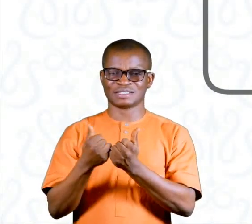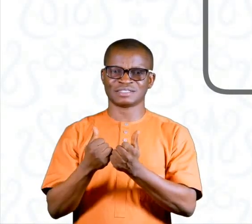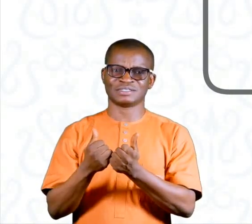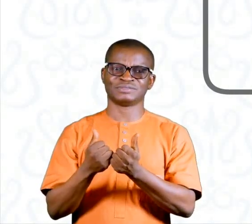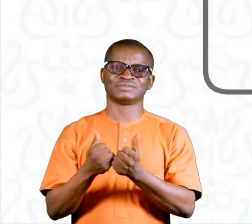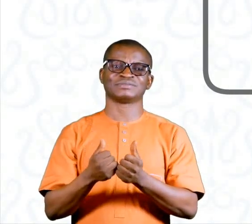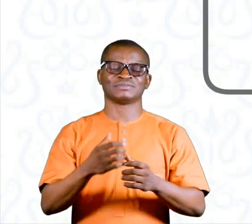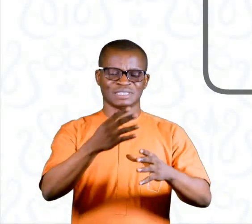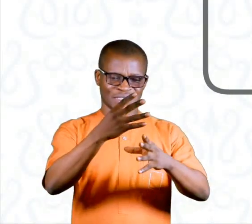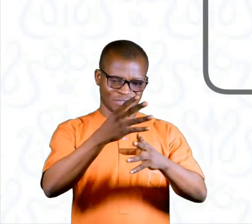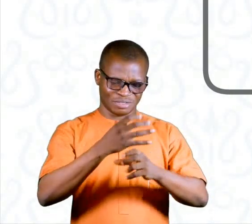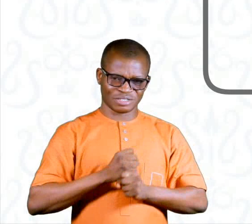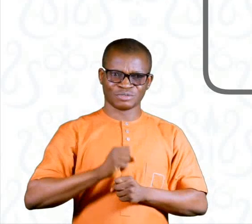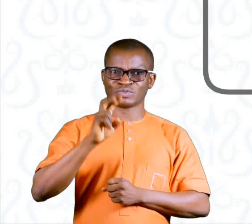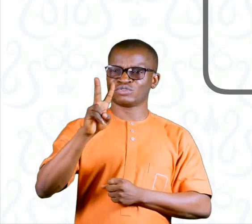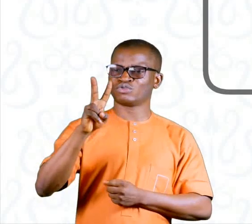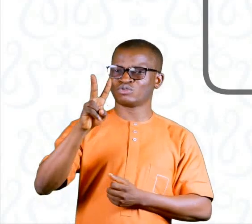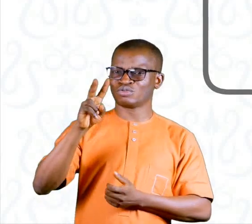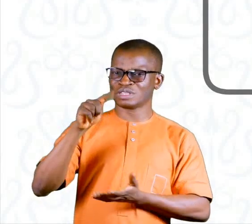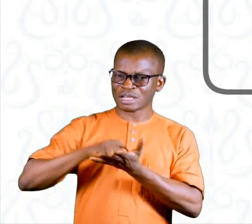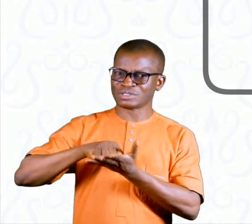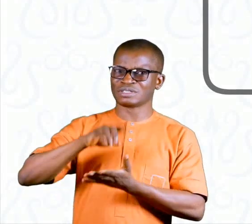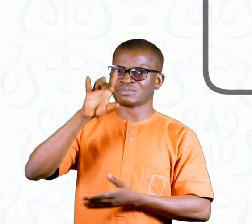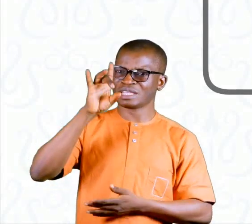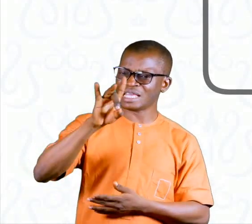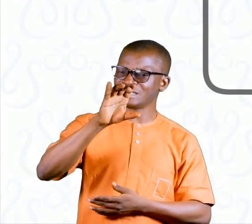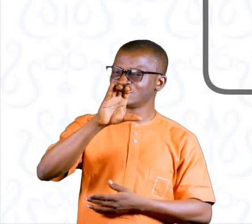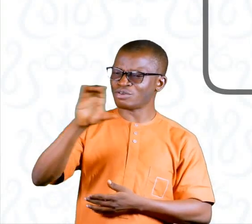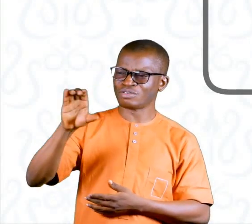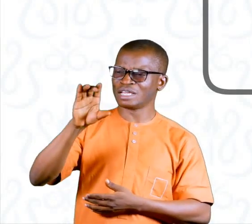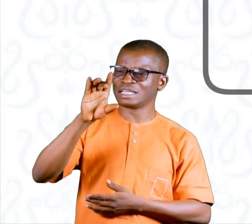the agency received